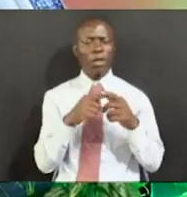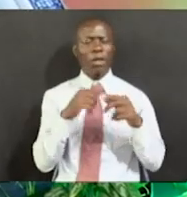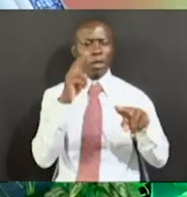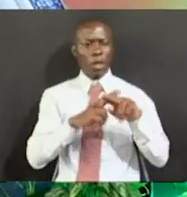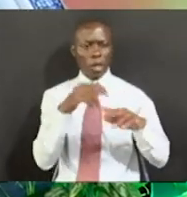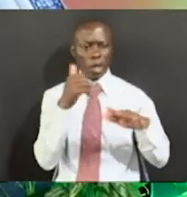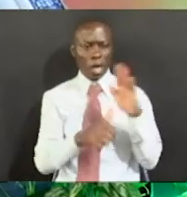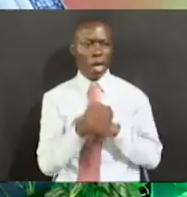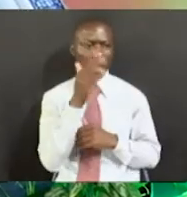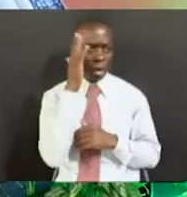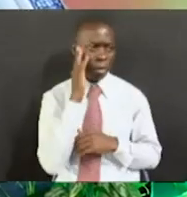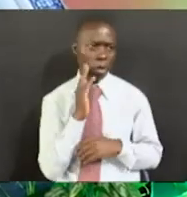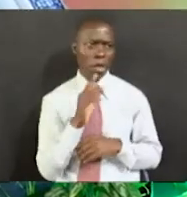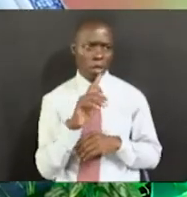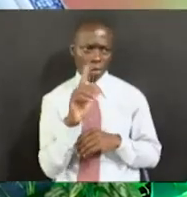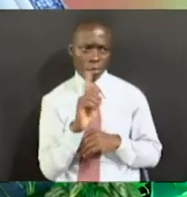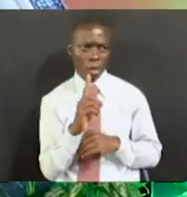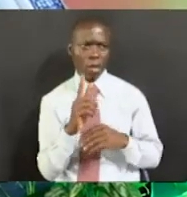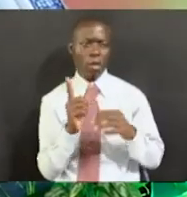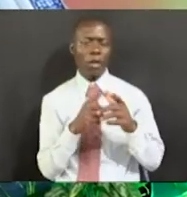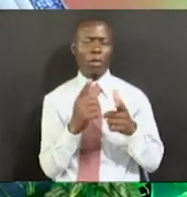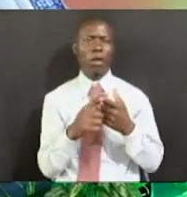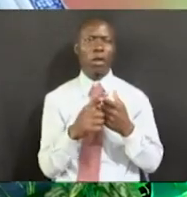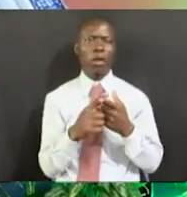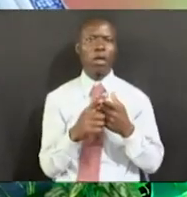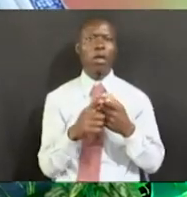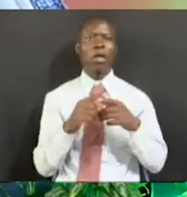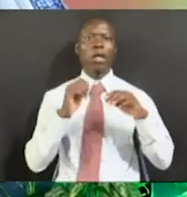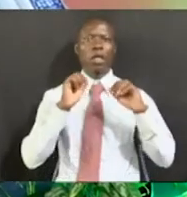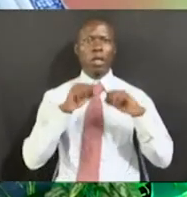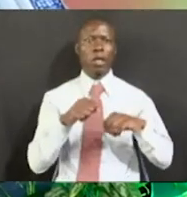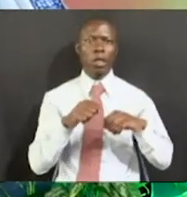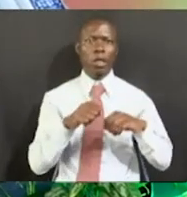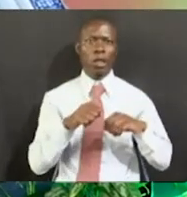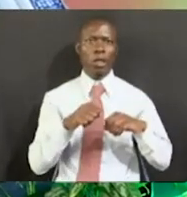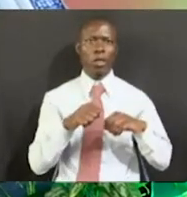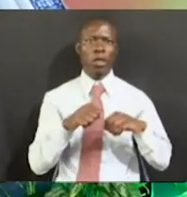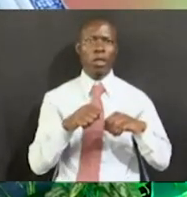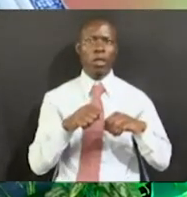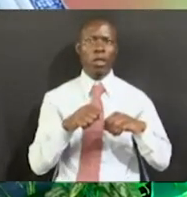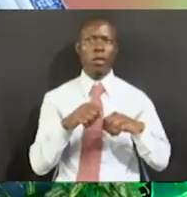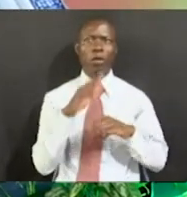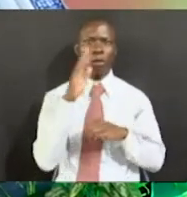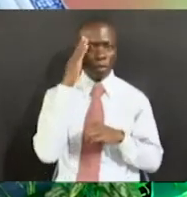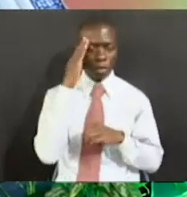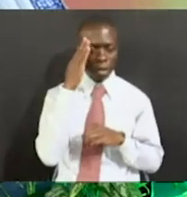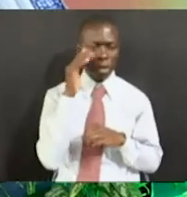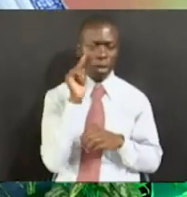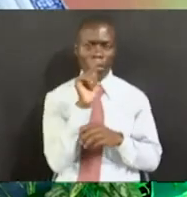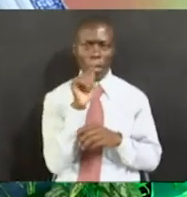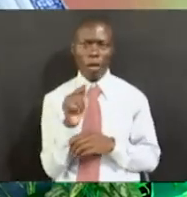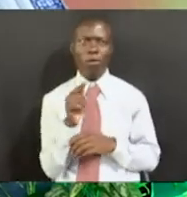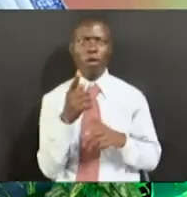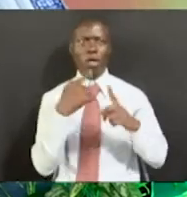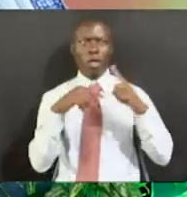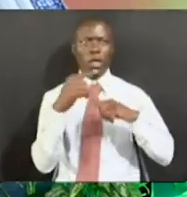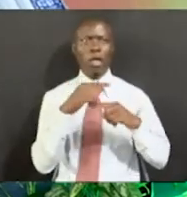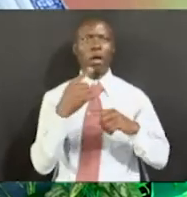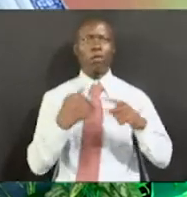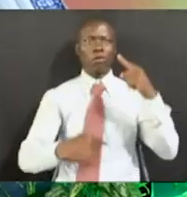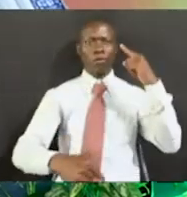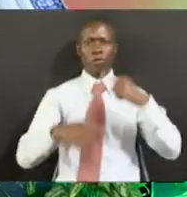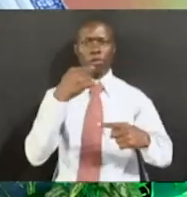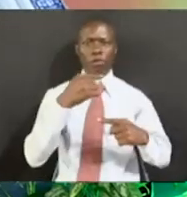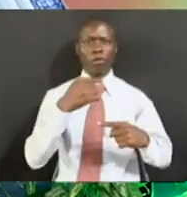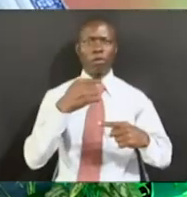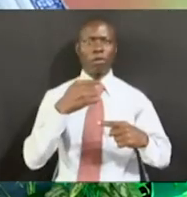the Philistines with an ox god. And he also delivered Israel and therefore became a champion in the